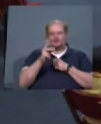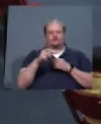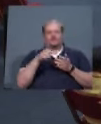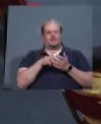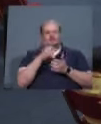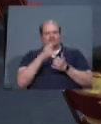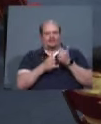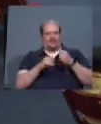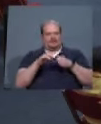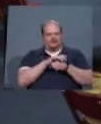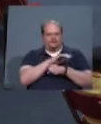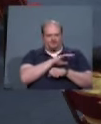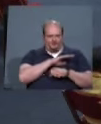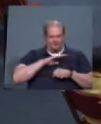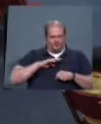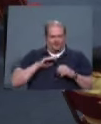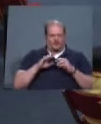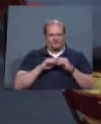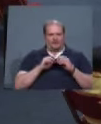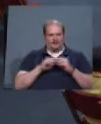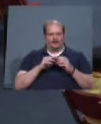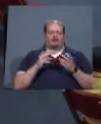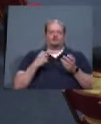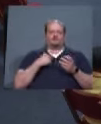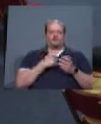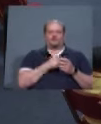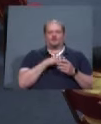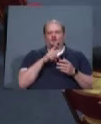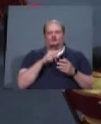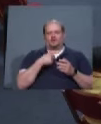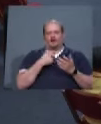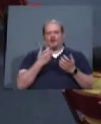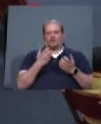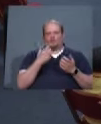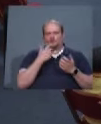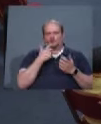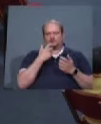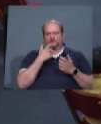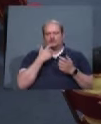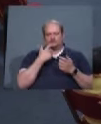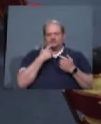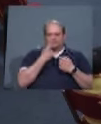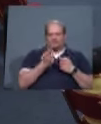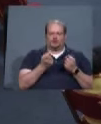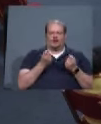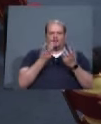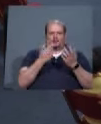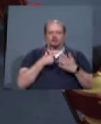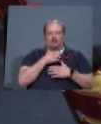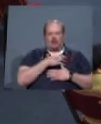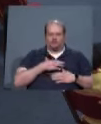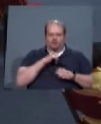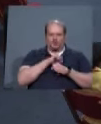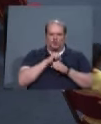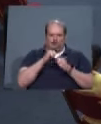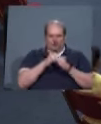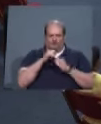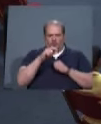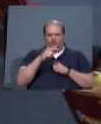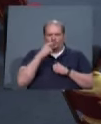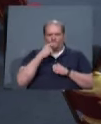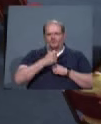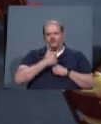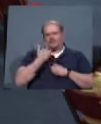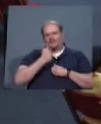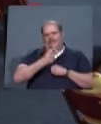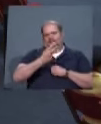is the last full board meeting, so we get to do it. I just wanted to tell you how much I appreciated working with you over the last